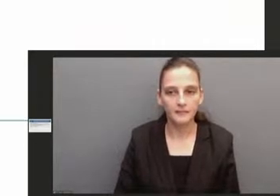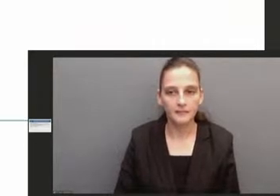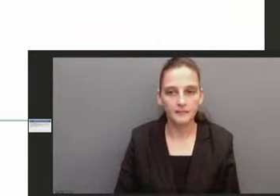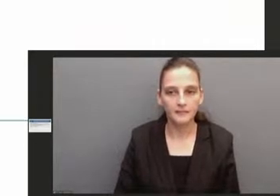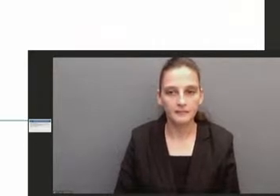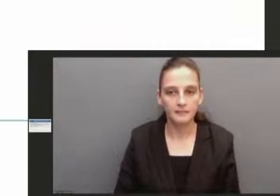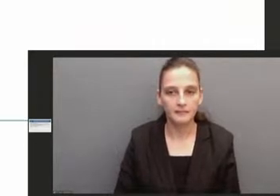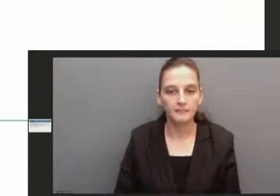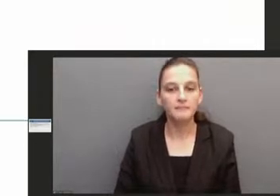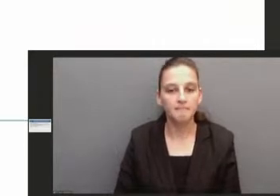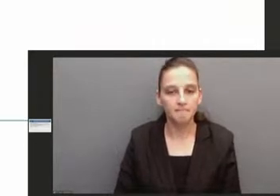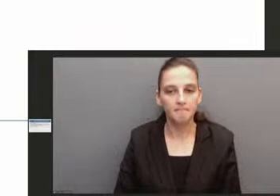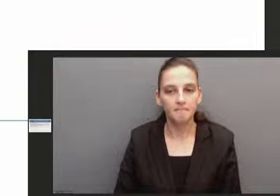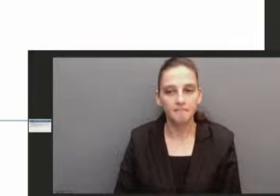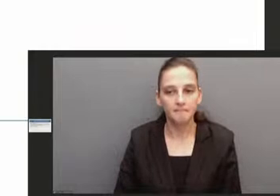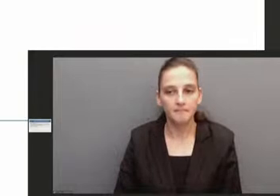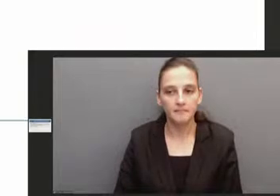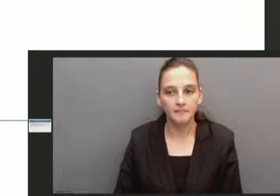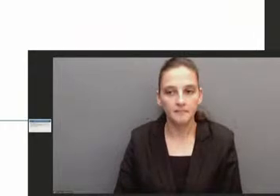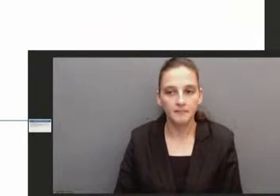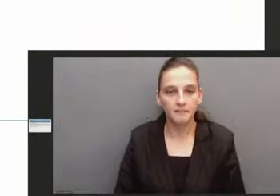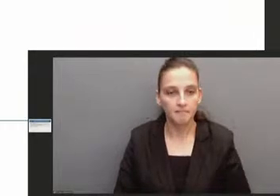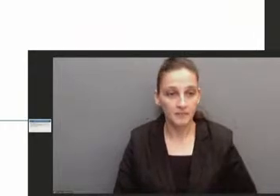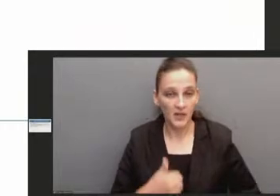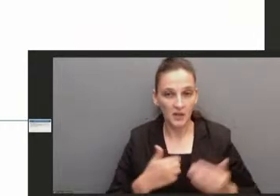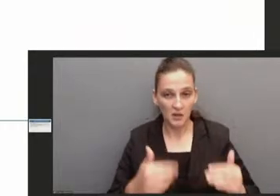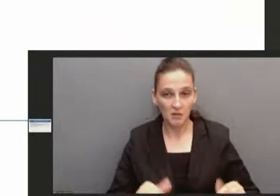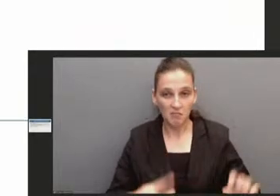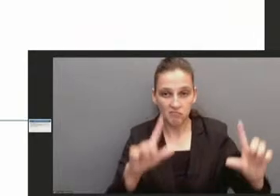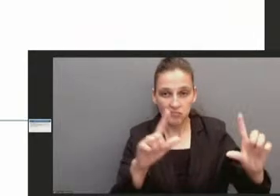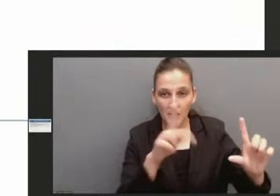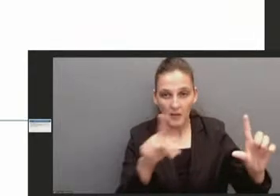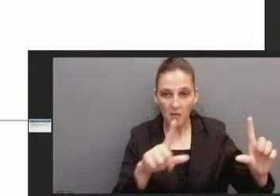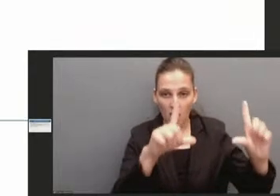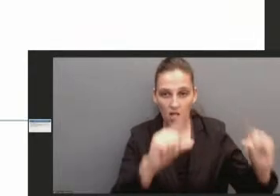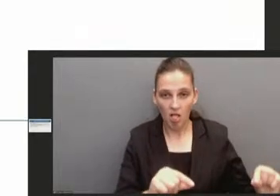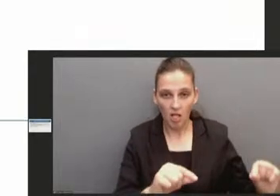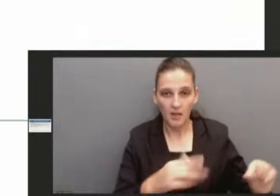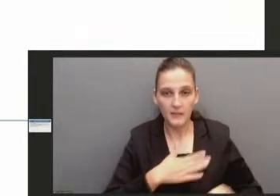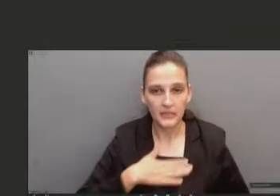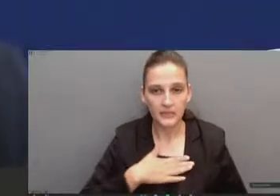Thank you. Might we take down the slides during this discussion portion, please?